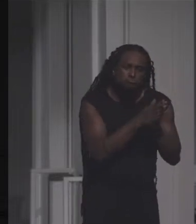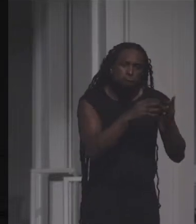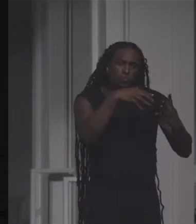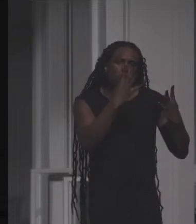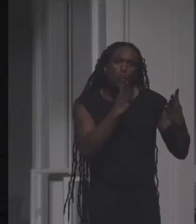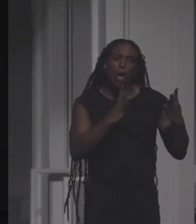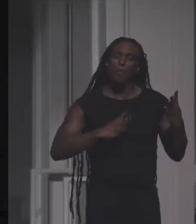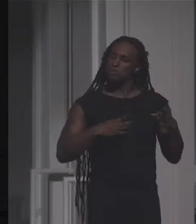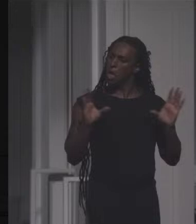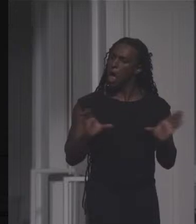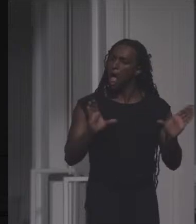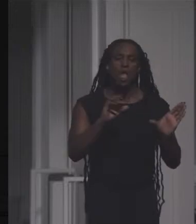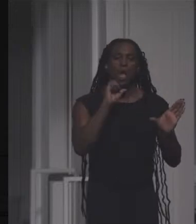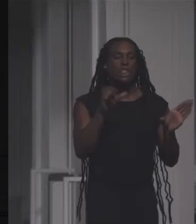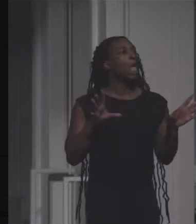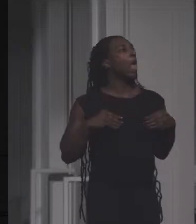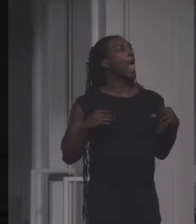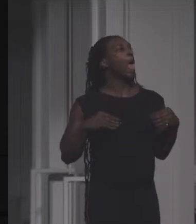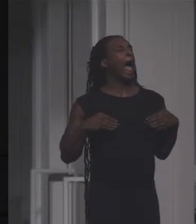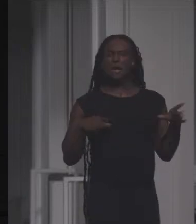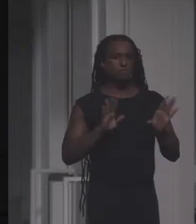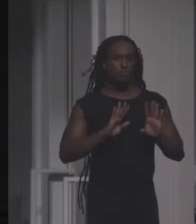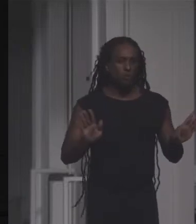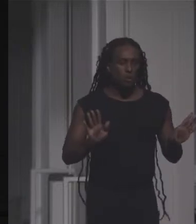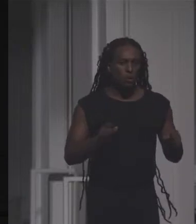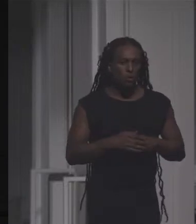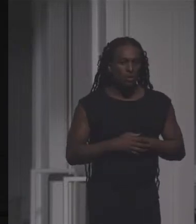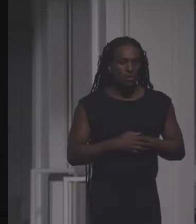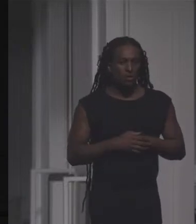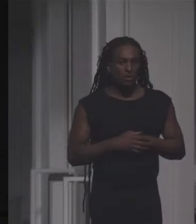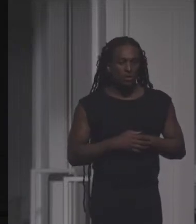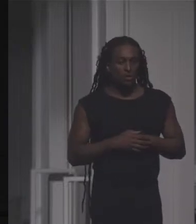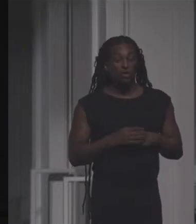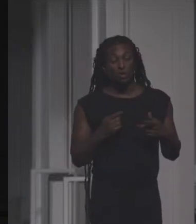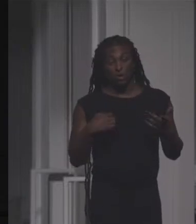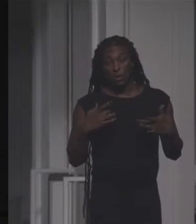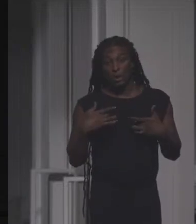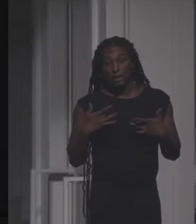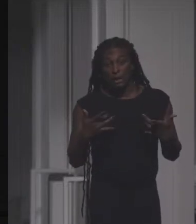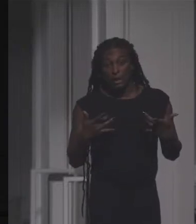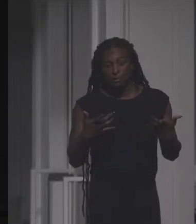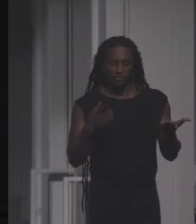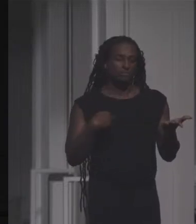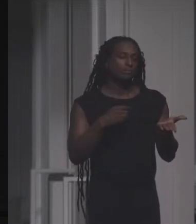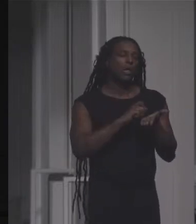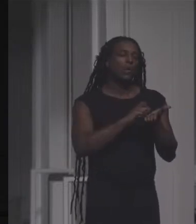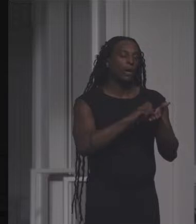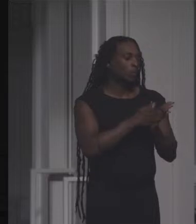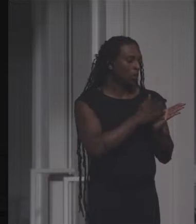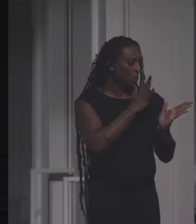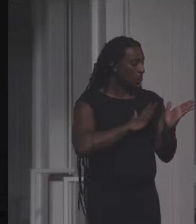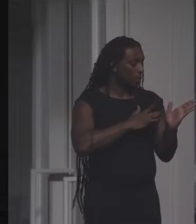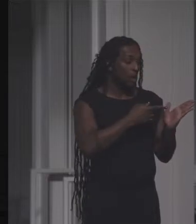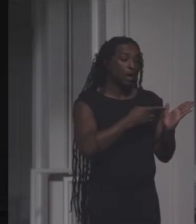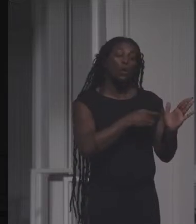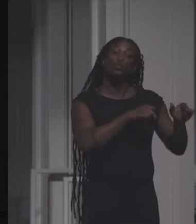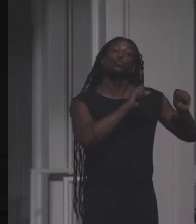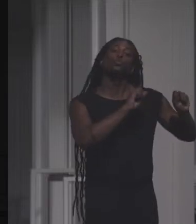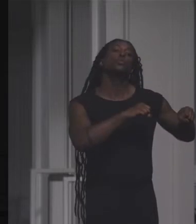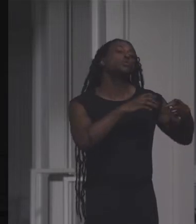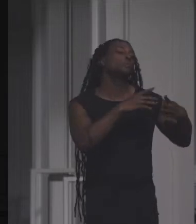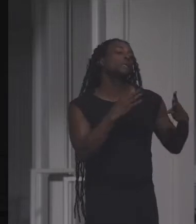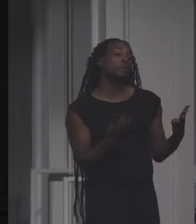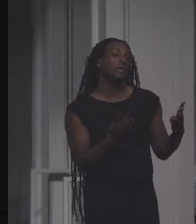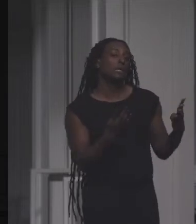done to. So I turned to other projects. Basically, I wrote books in which women could be queer, and